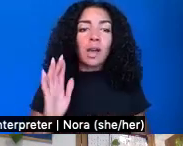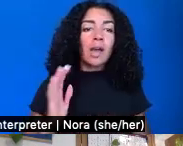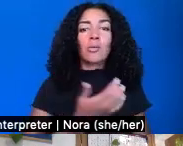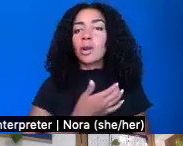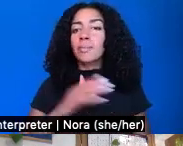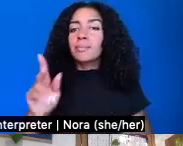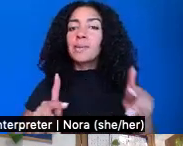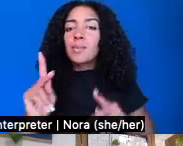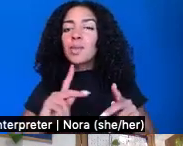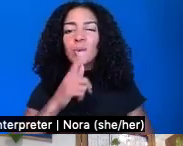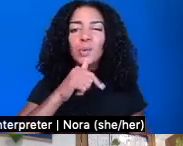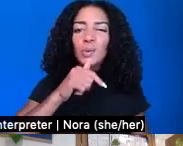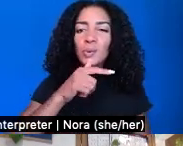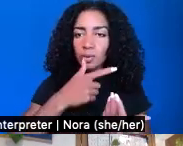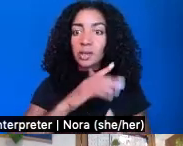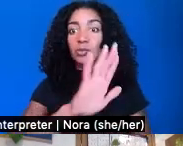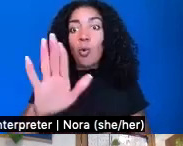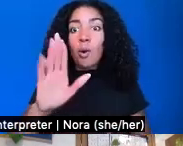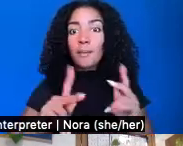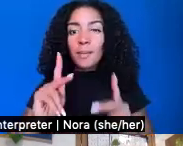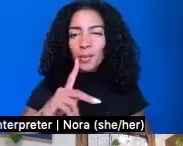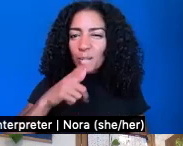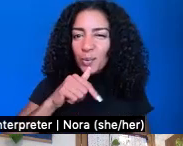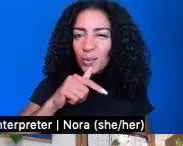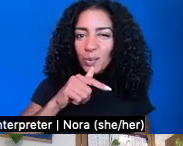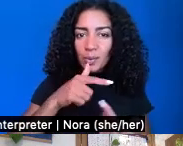So who are your people? And your people can be